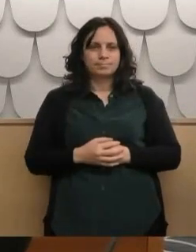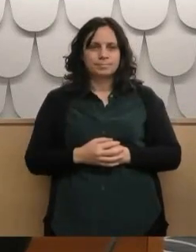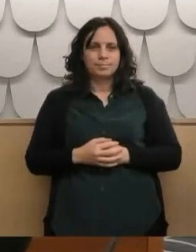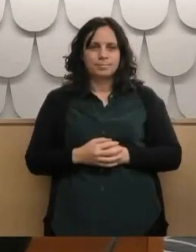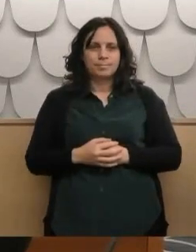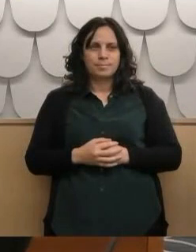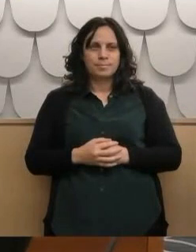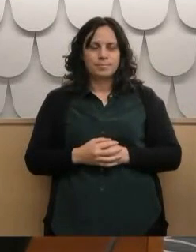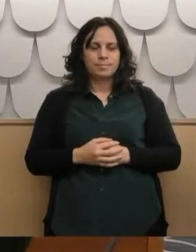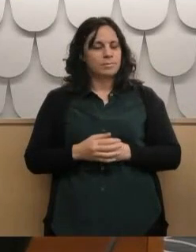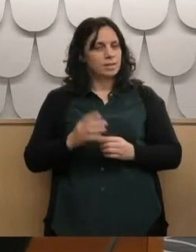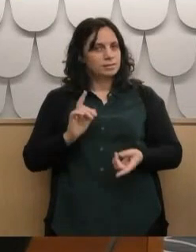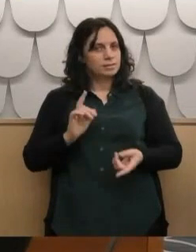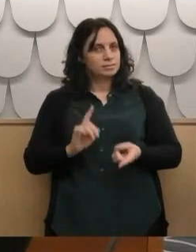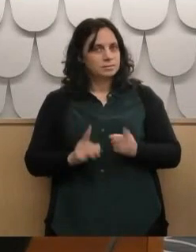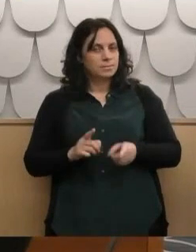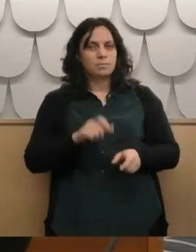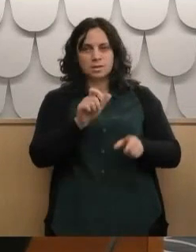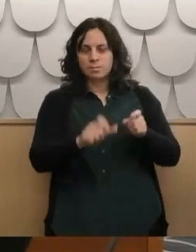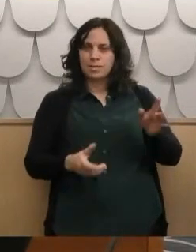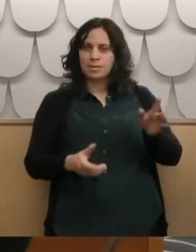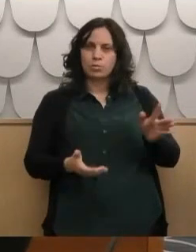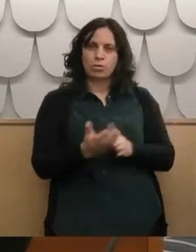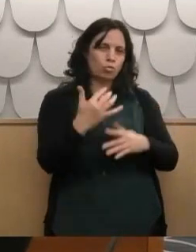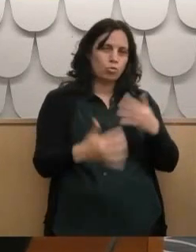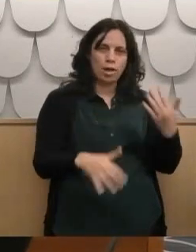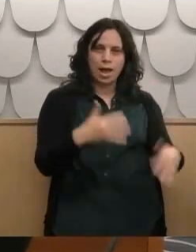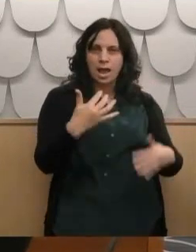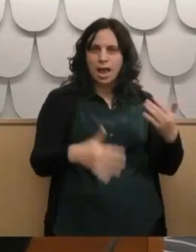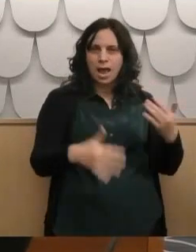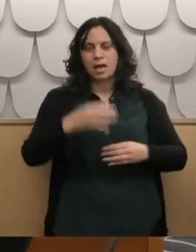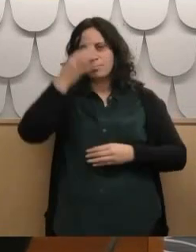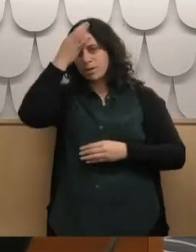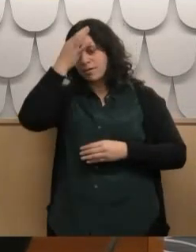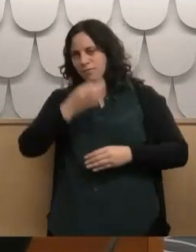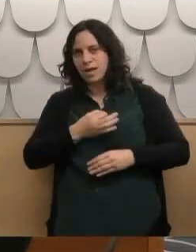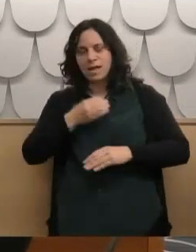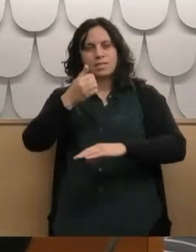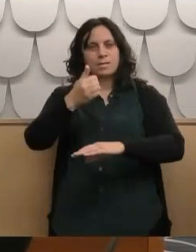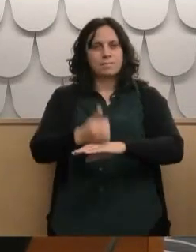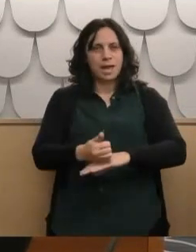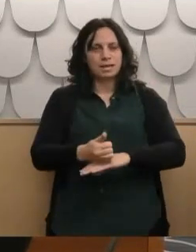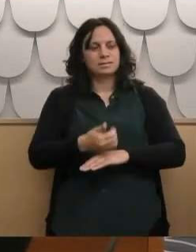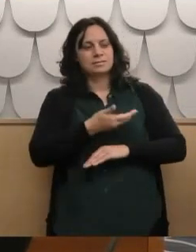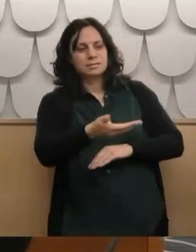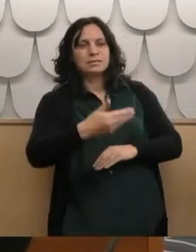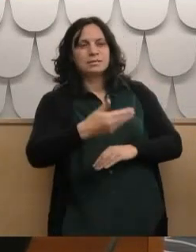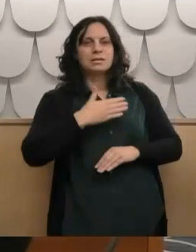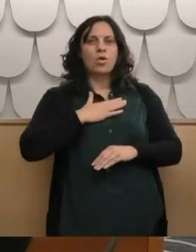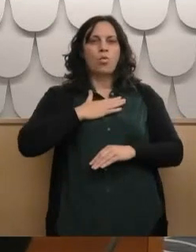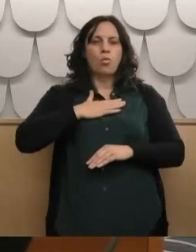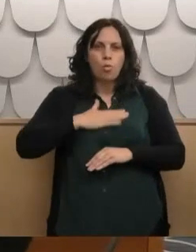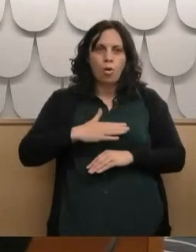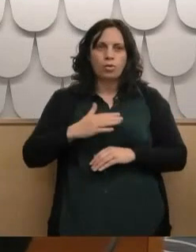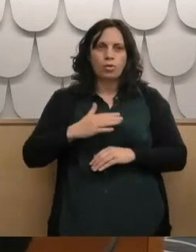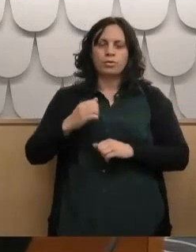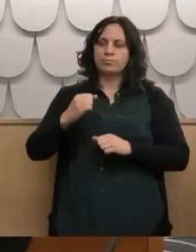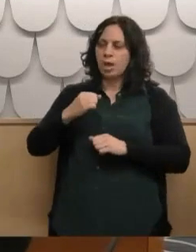Sometimes for survivors of abuse within faith-based settings, the survivor wants to reconcile to their faith.